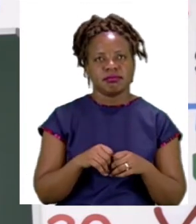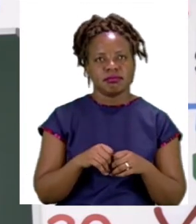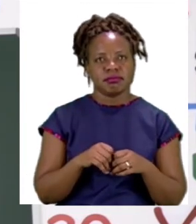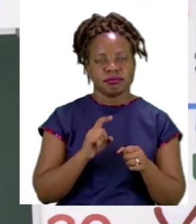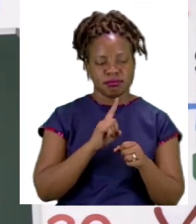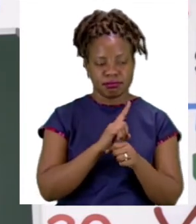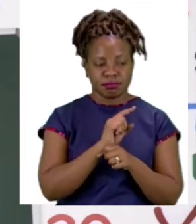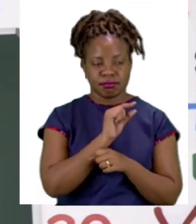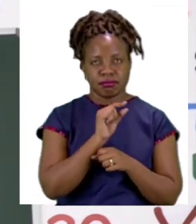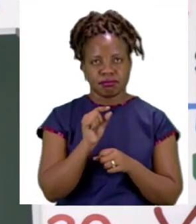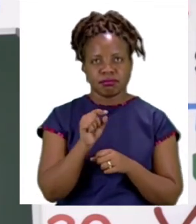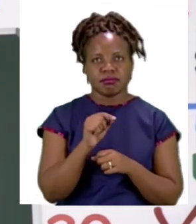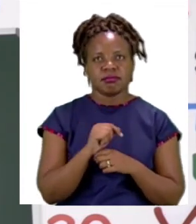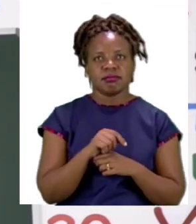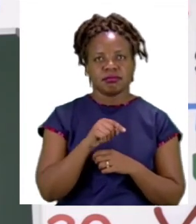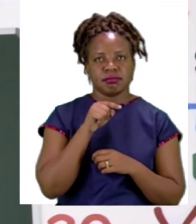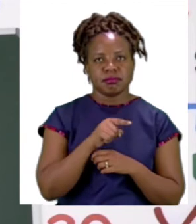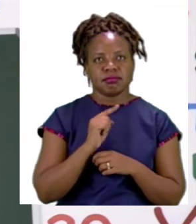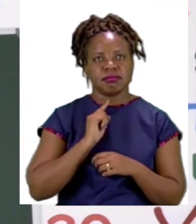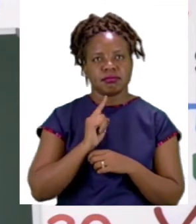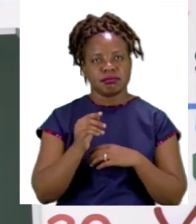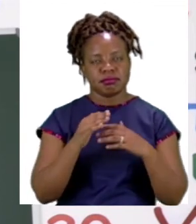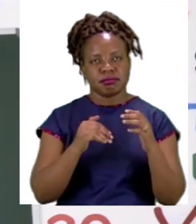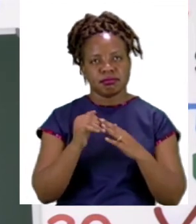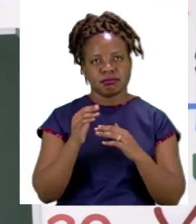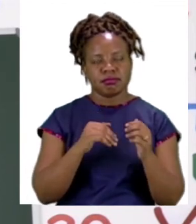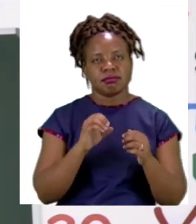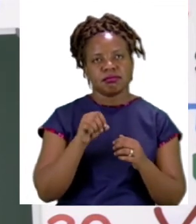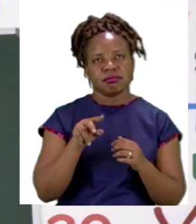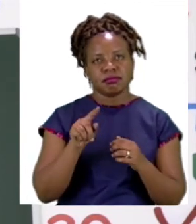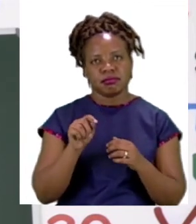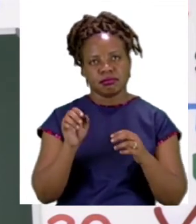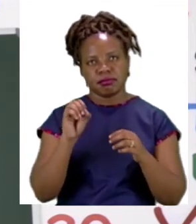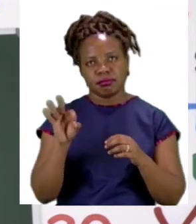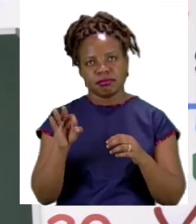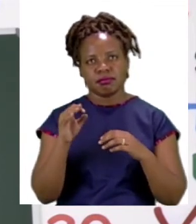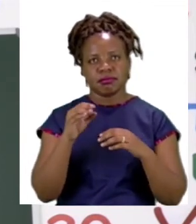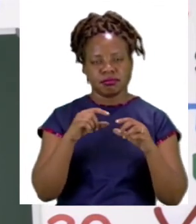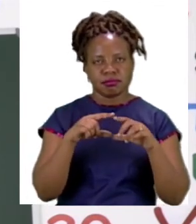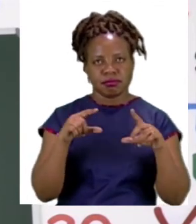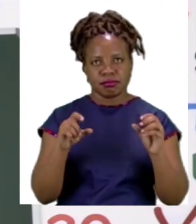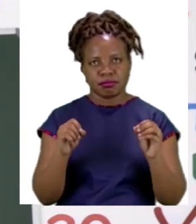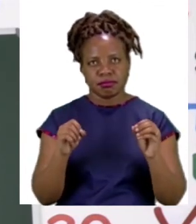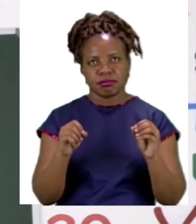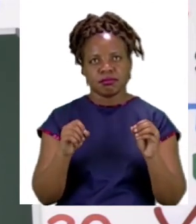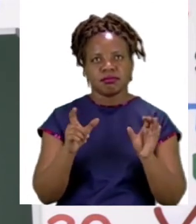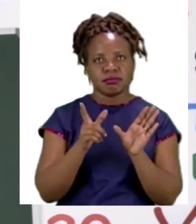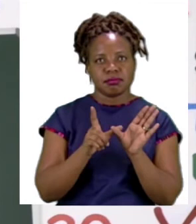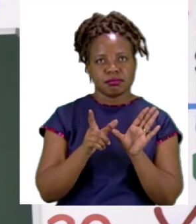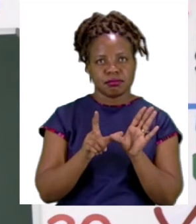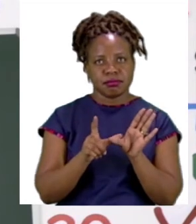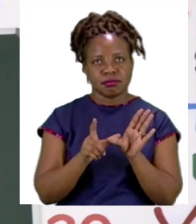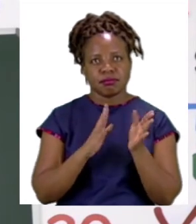first sentence. Second, it is built out of bricks,